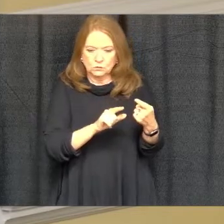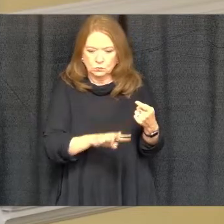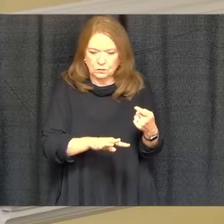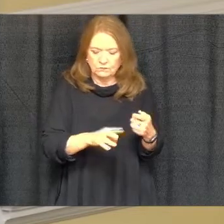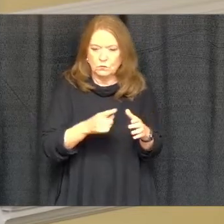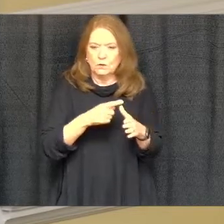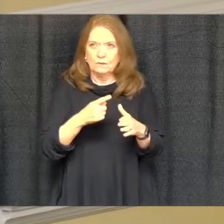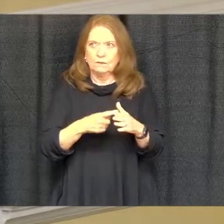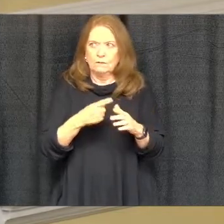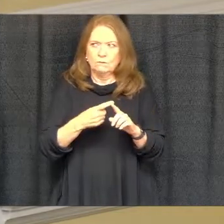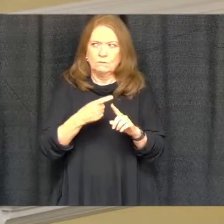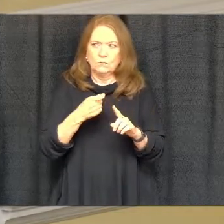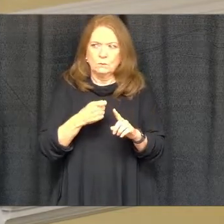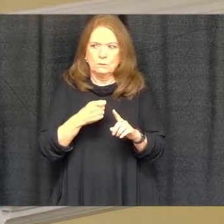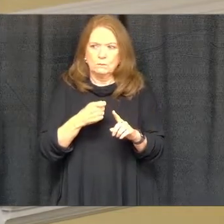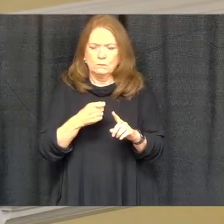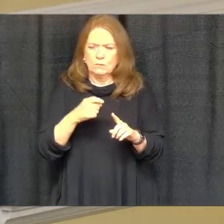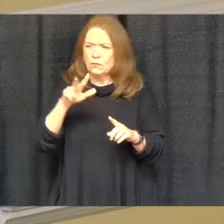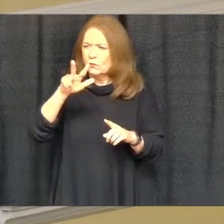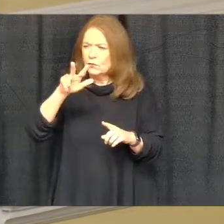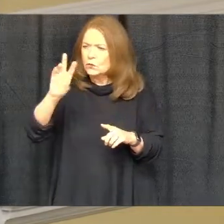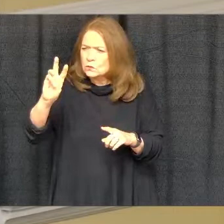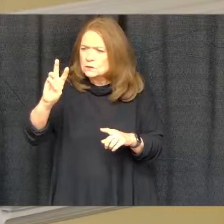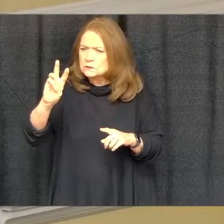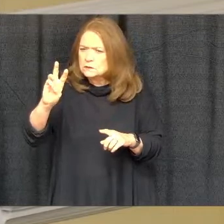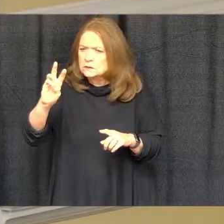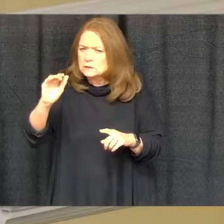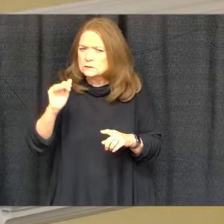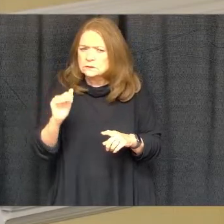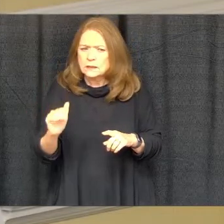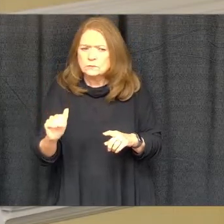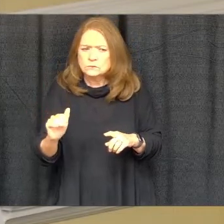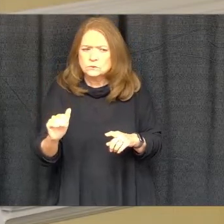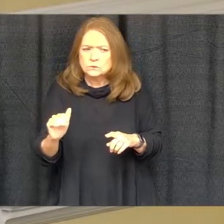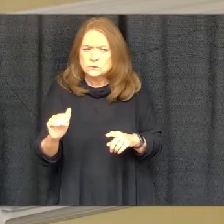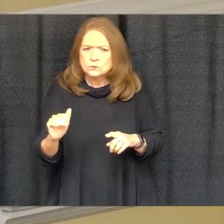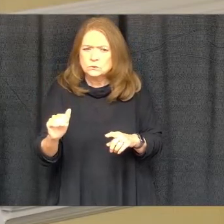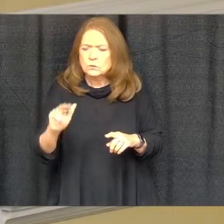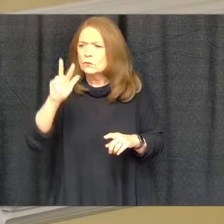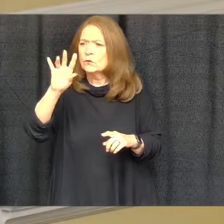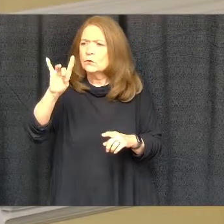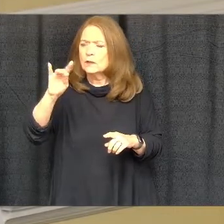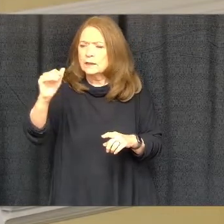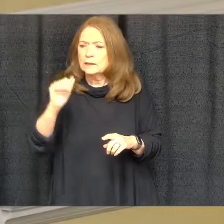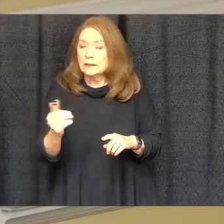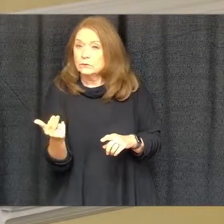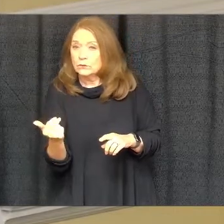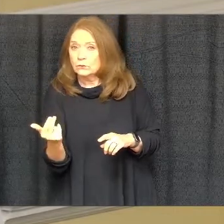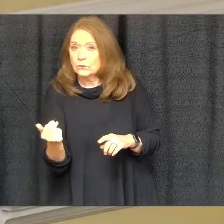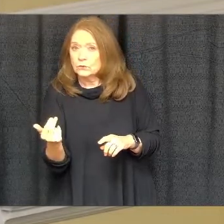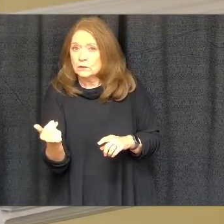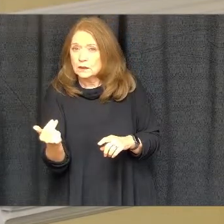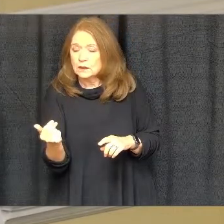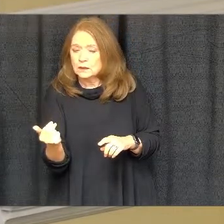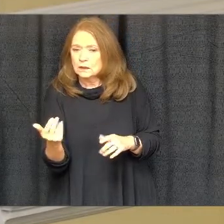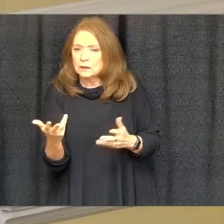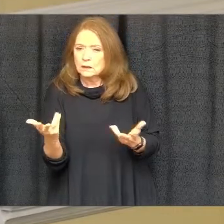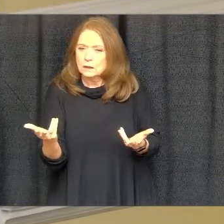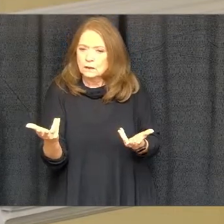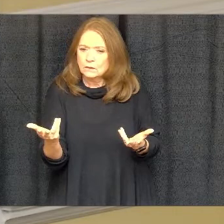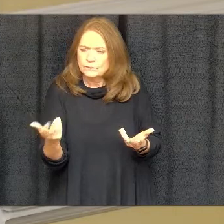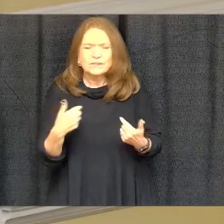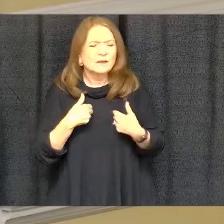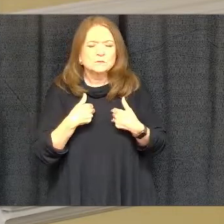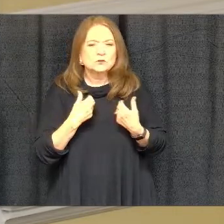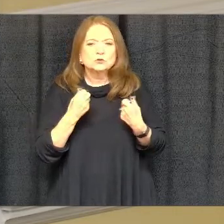from 36 down to 38 down to 13, I'm